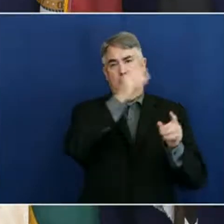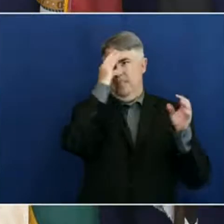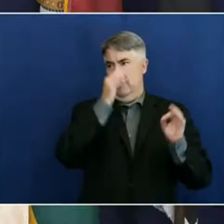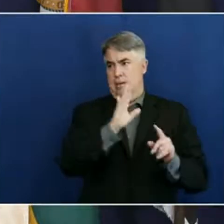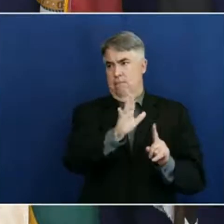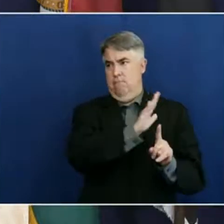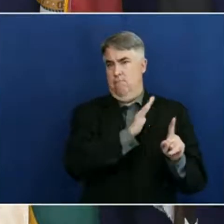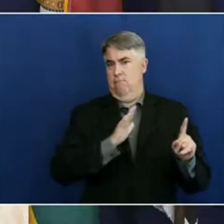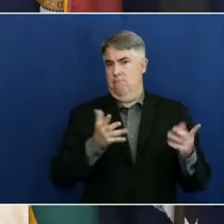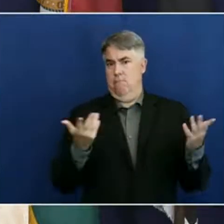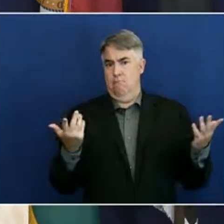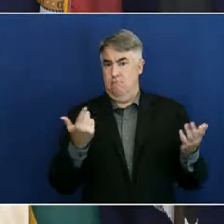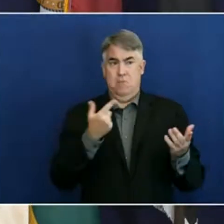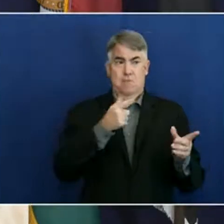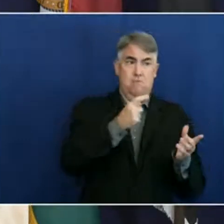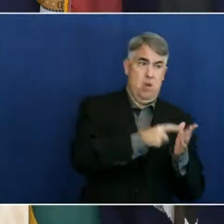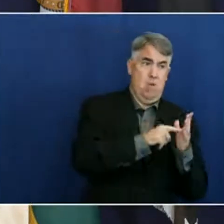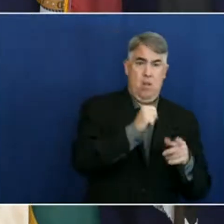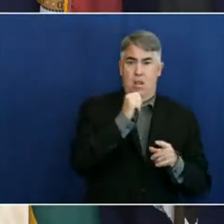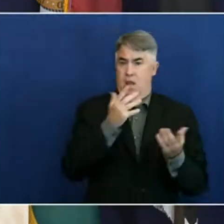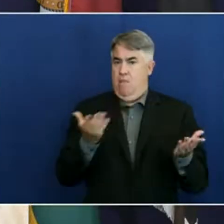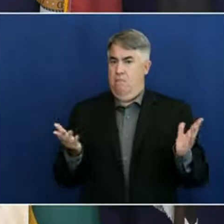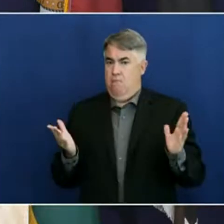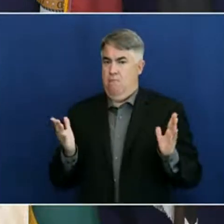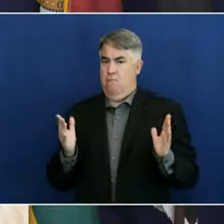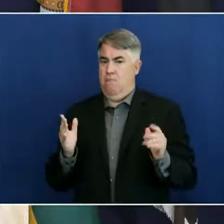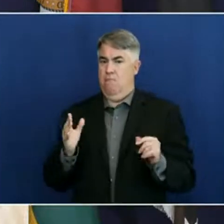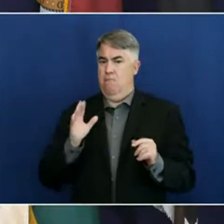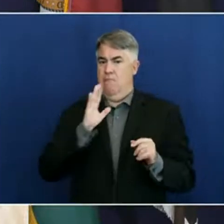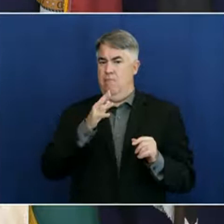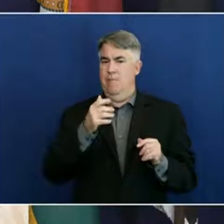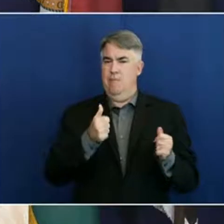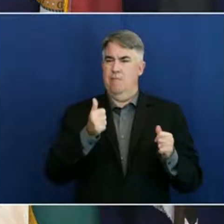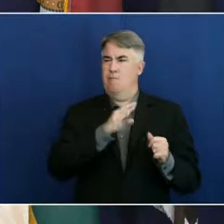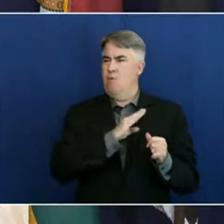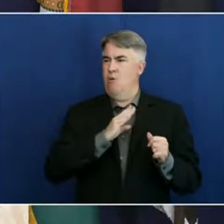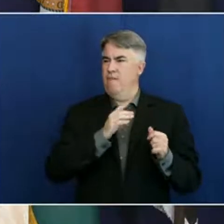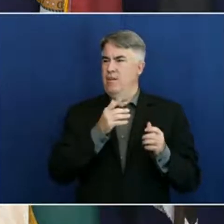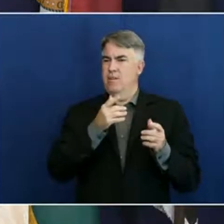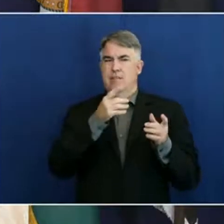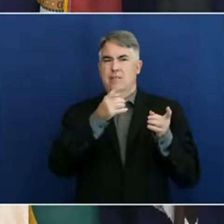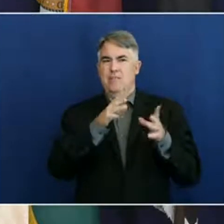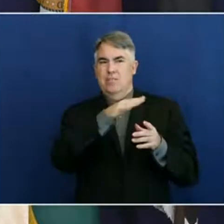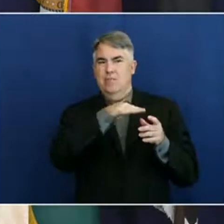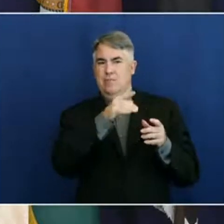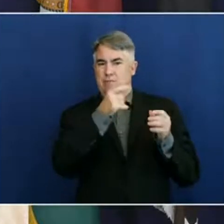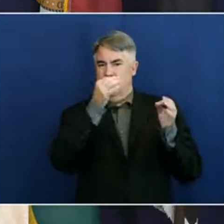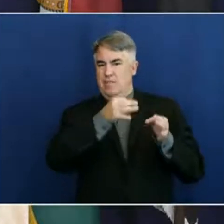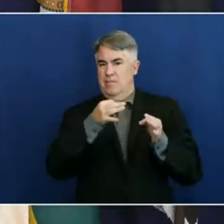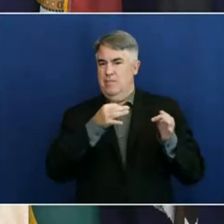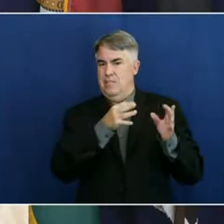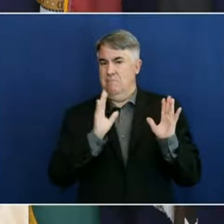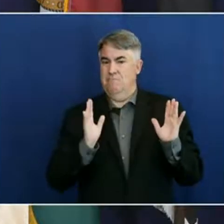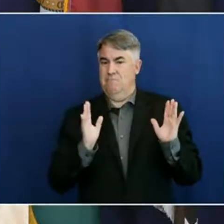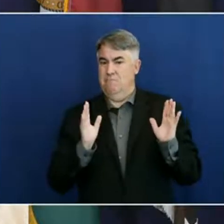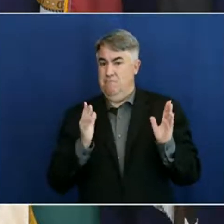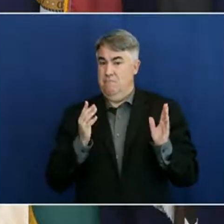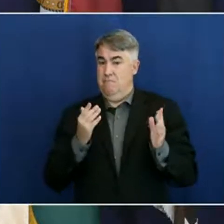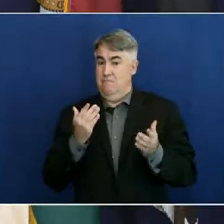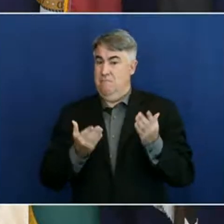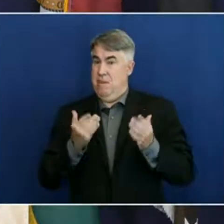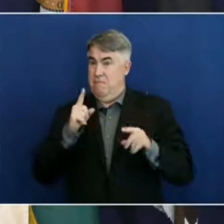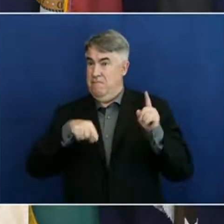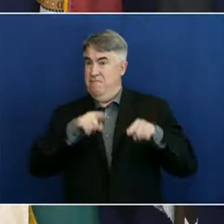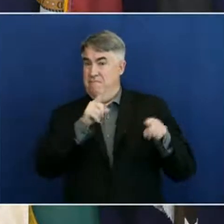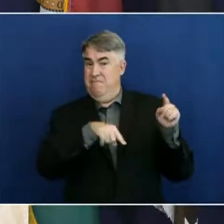their board of directors would have to vote on that. So it could potentially vary from school to